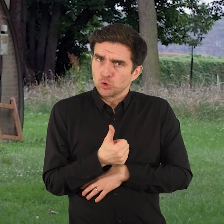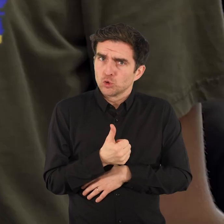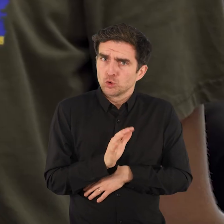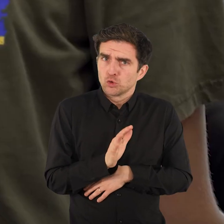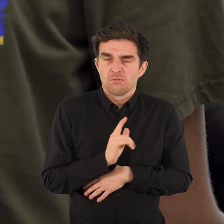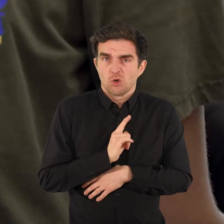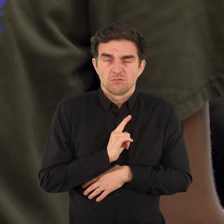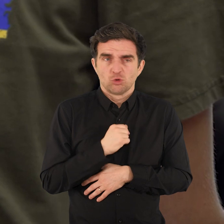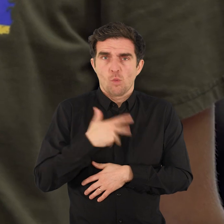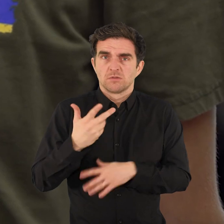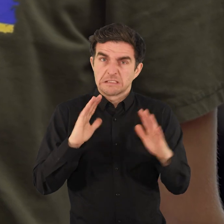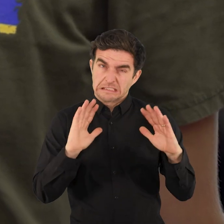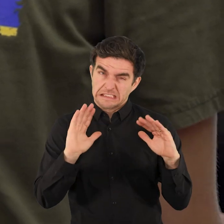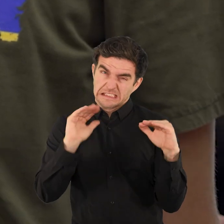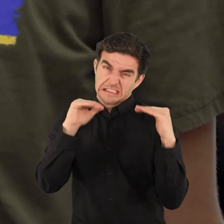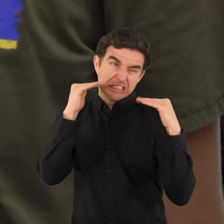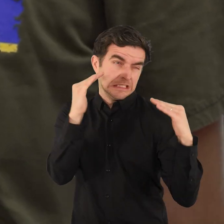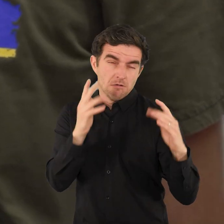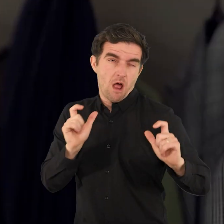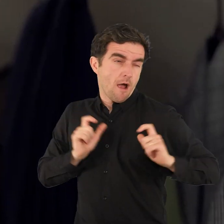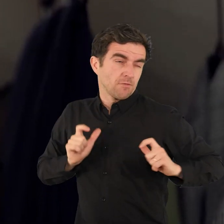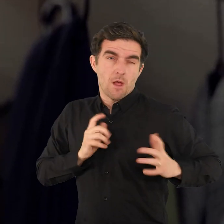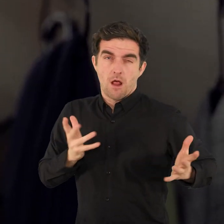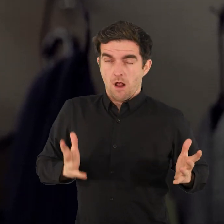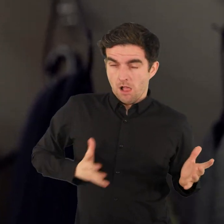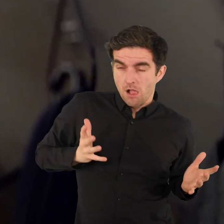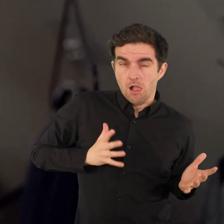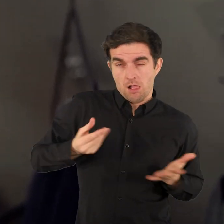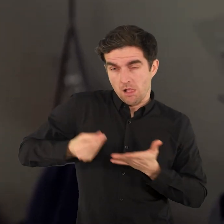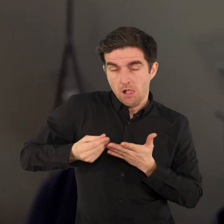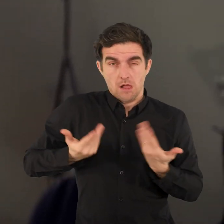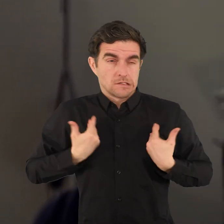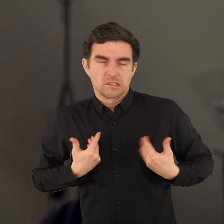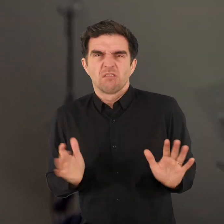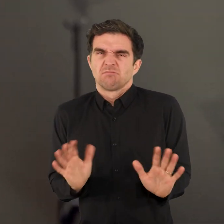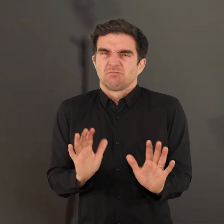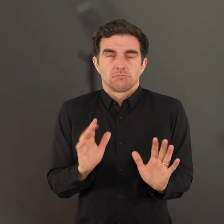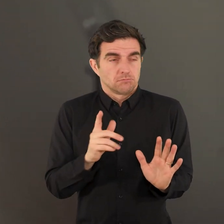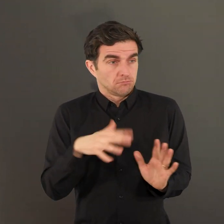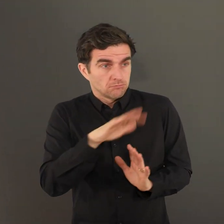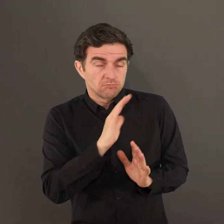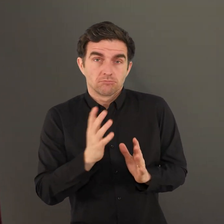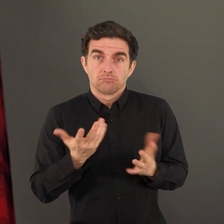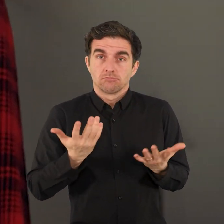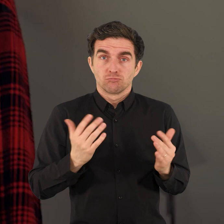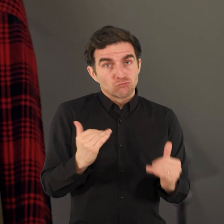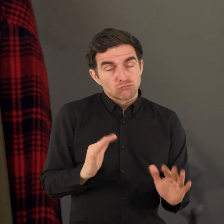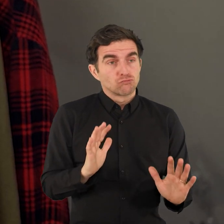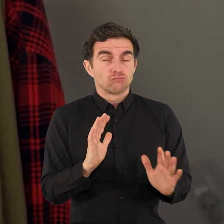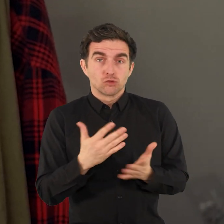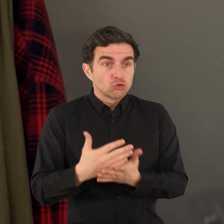good. That's what I deserve right now. I do not deserve any comfort or any